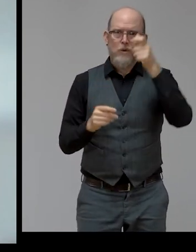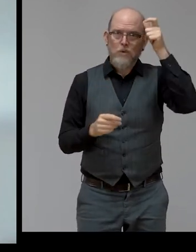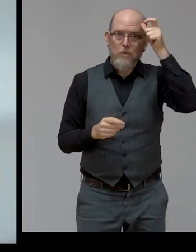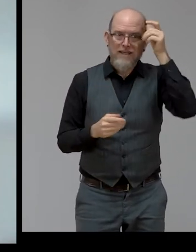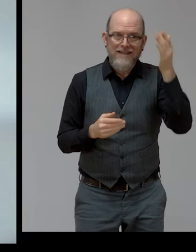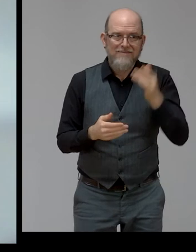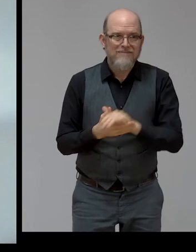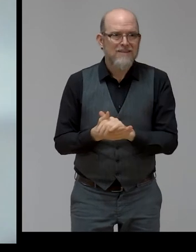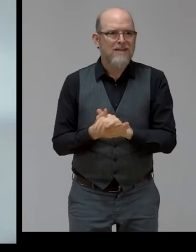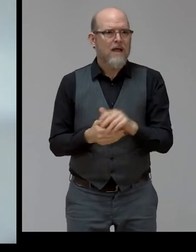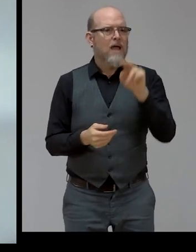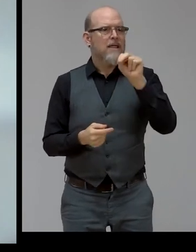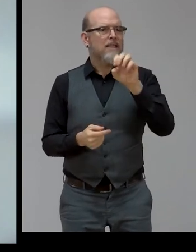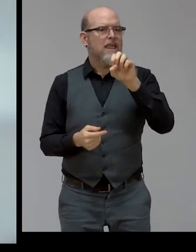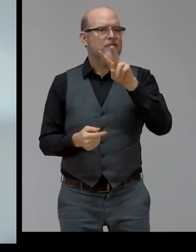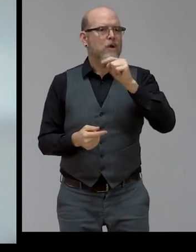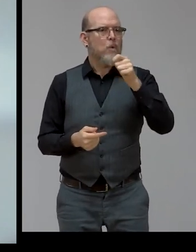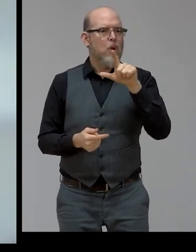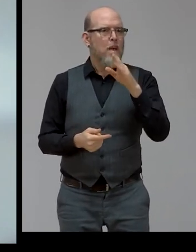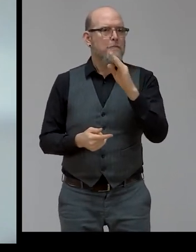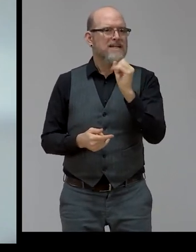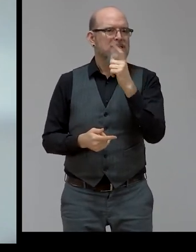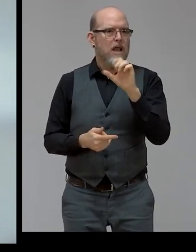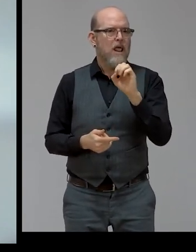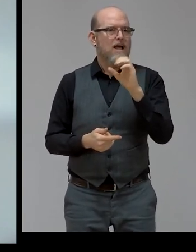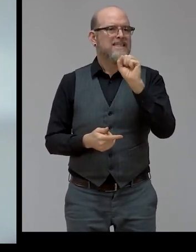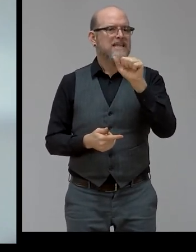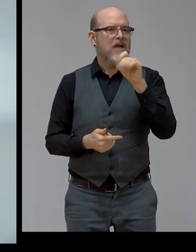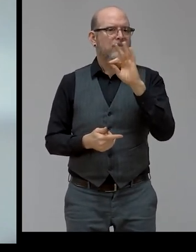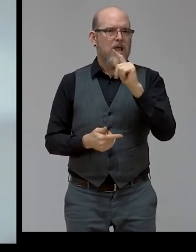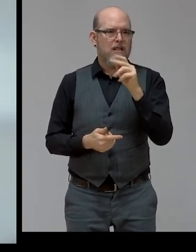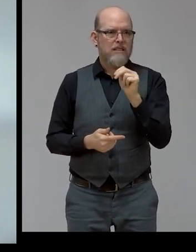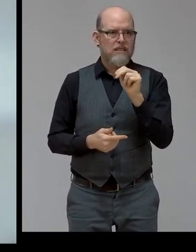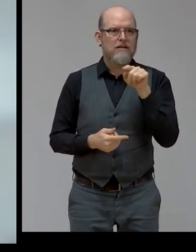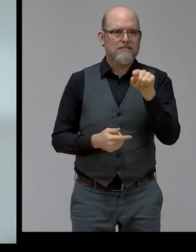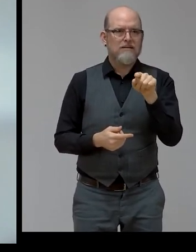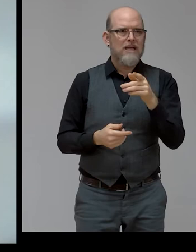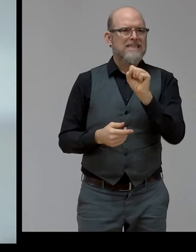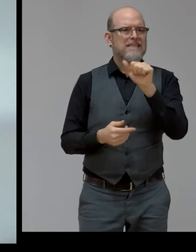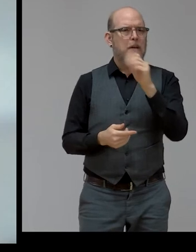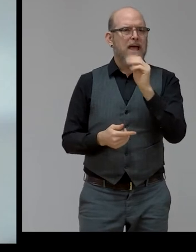Ozan Pulat is works at Sabanci Foundation as program supervisor,